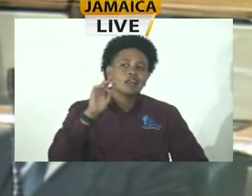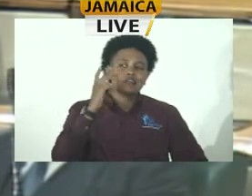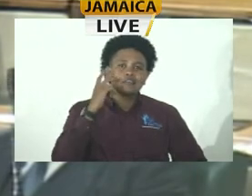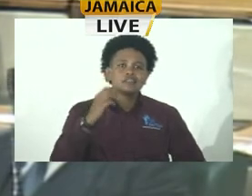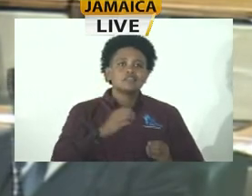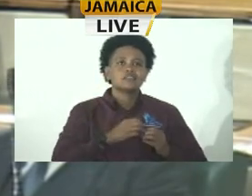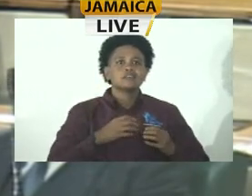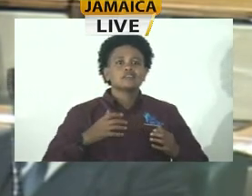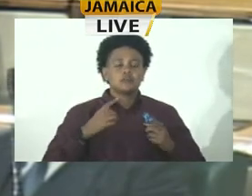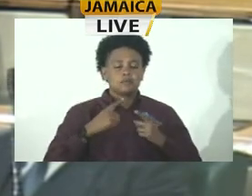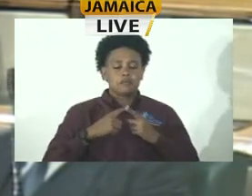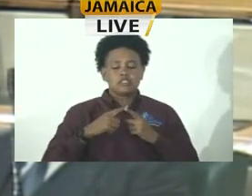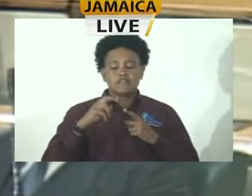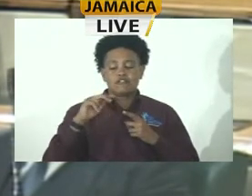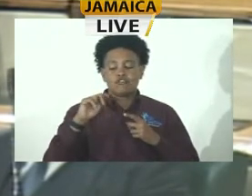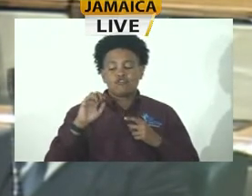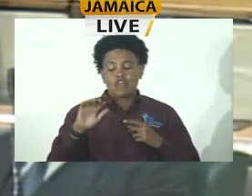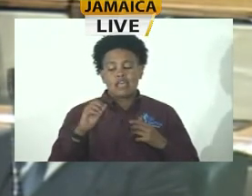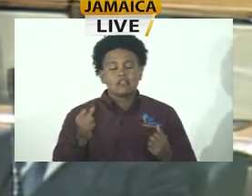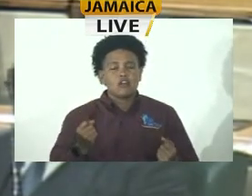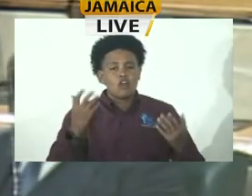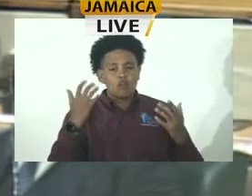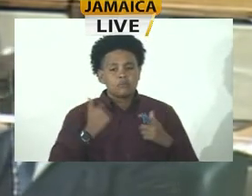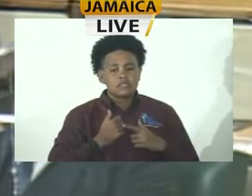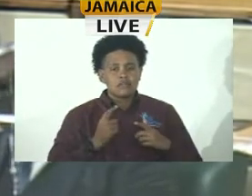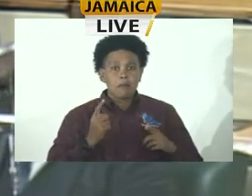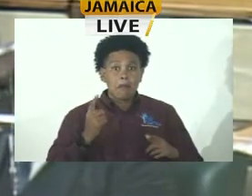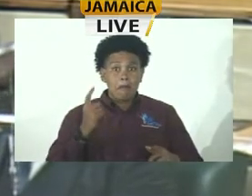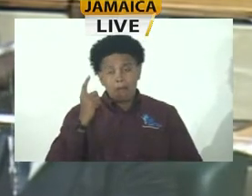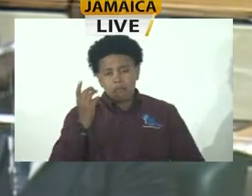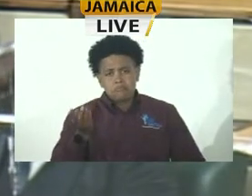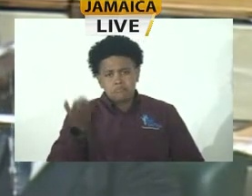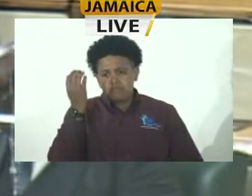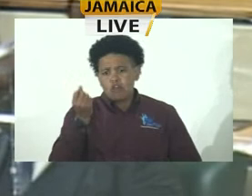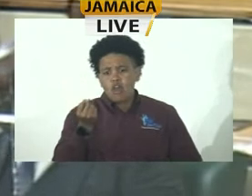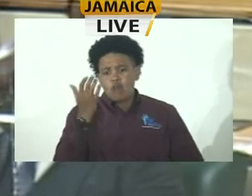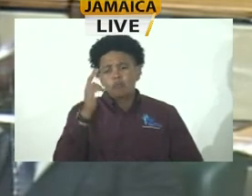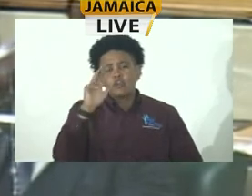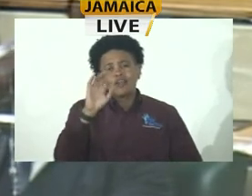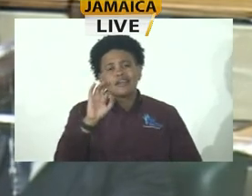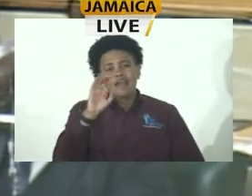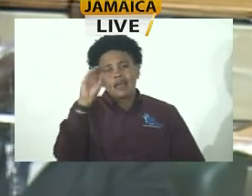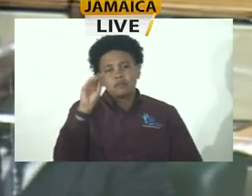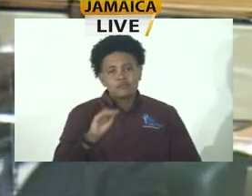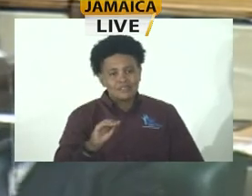and the positivity rate going up as high as 39